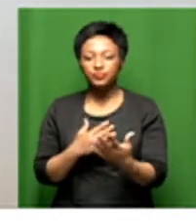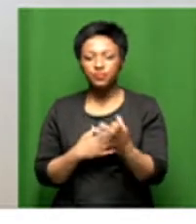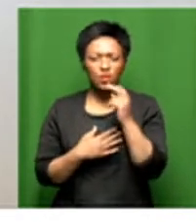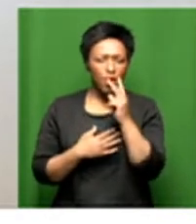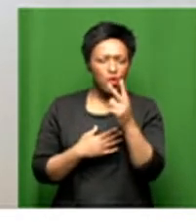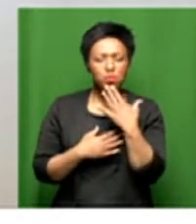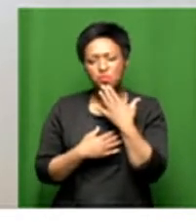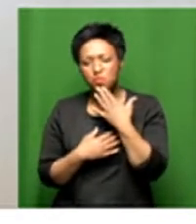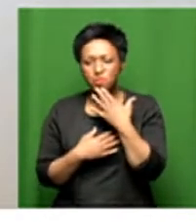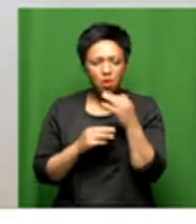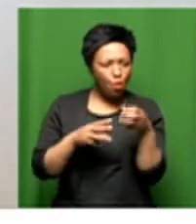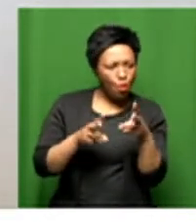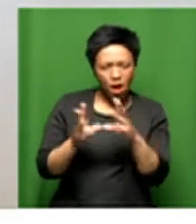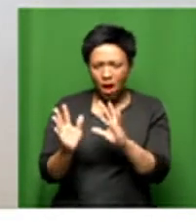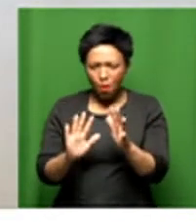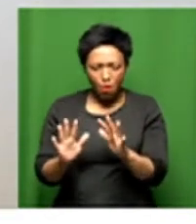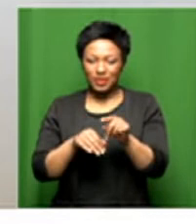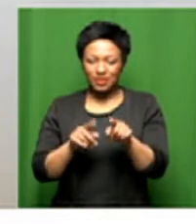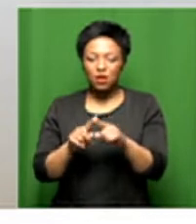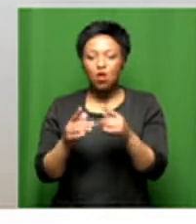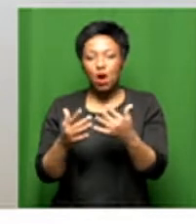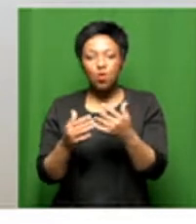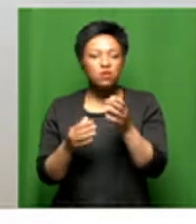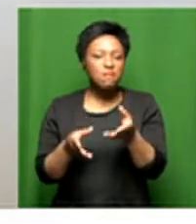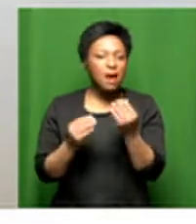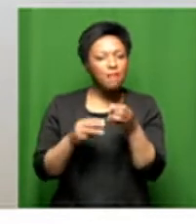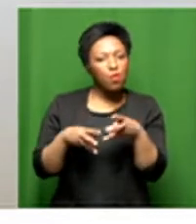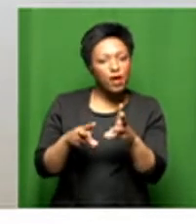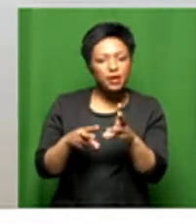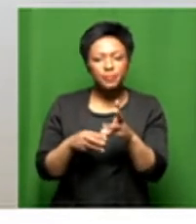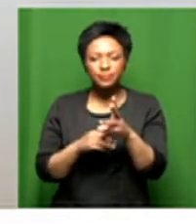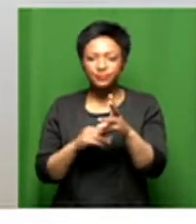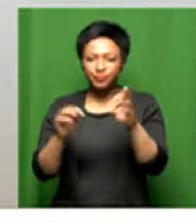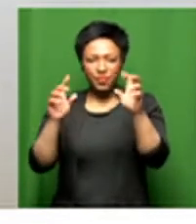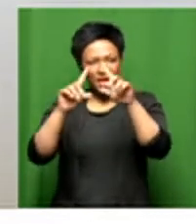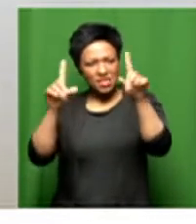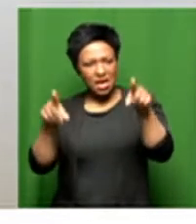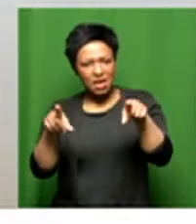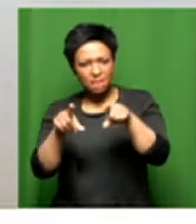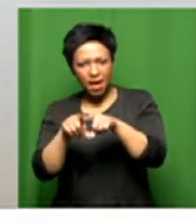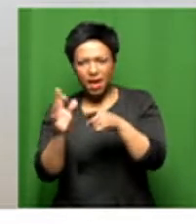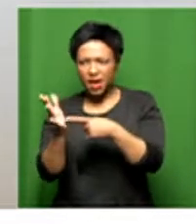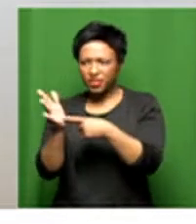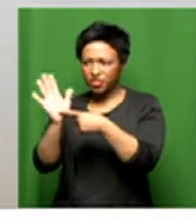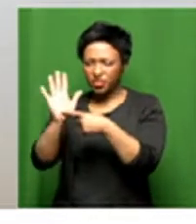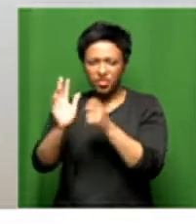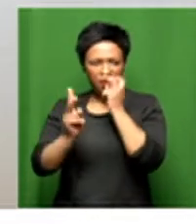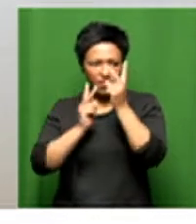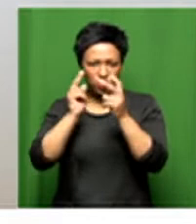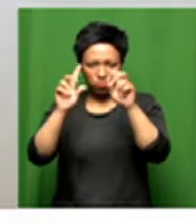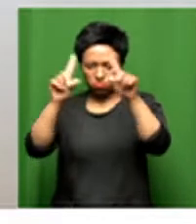in public space, and what we occupy on a daily basis to and fro from